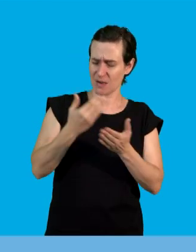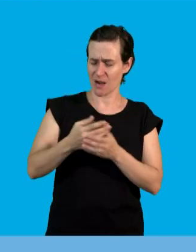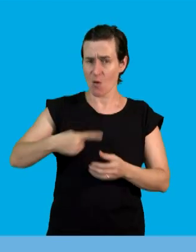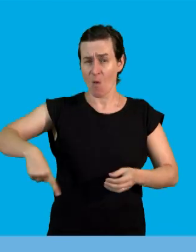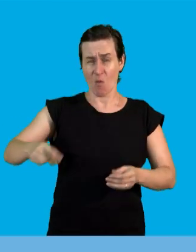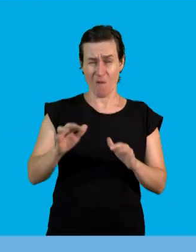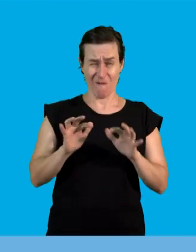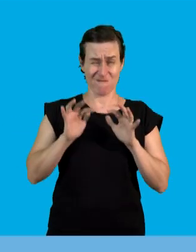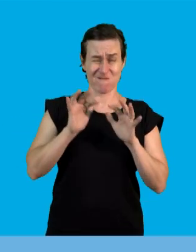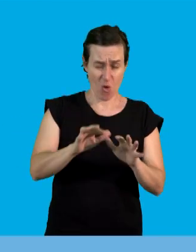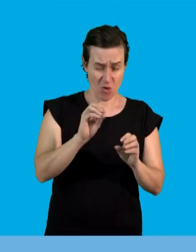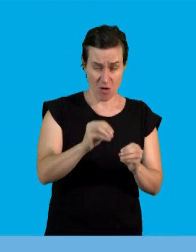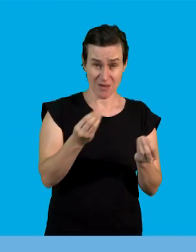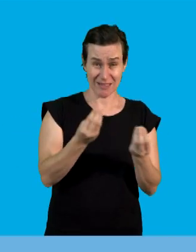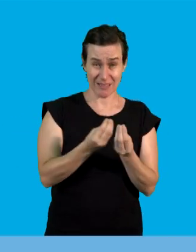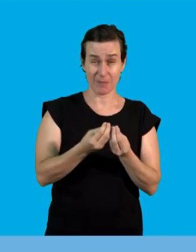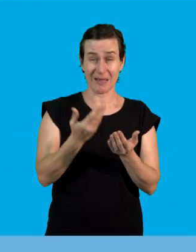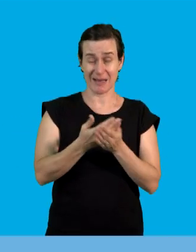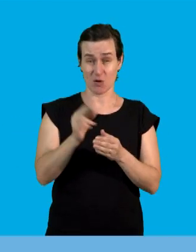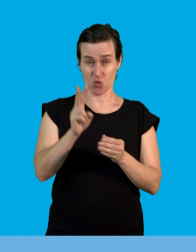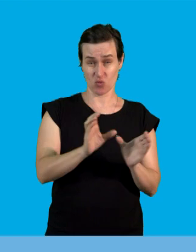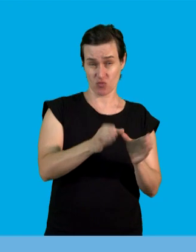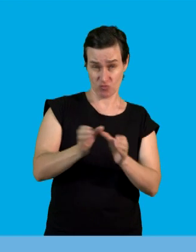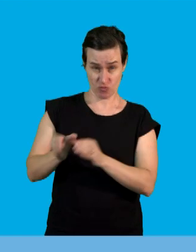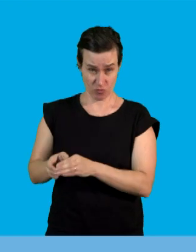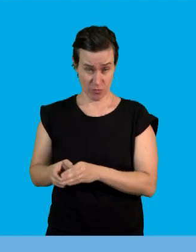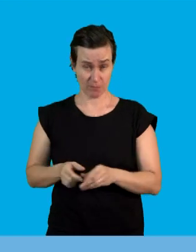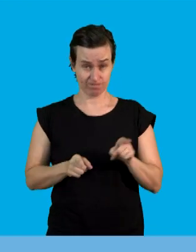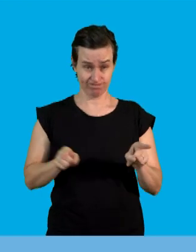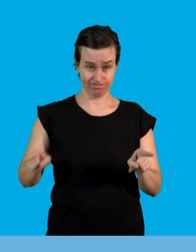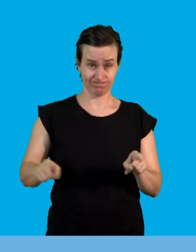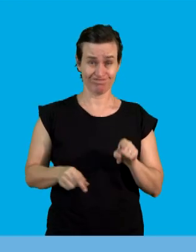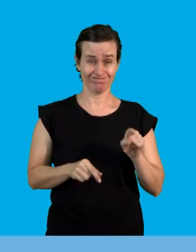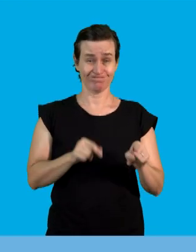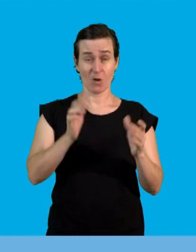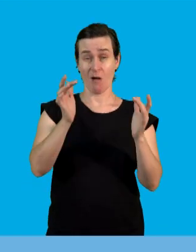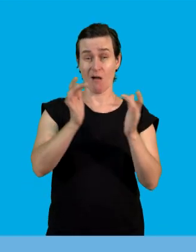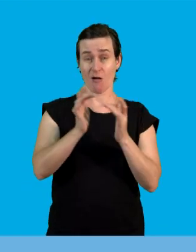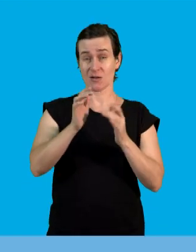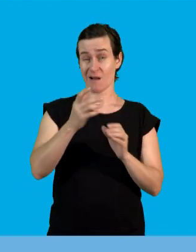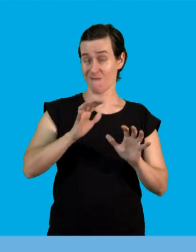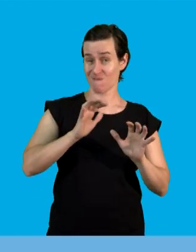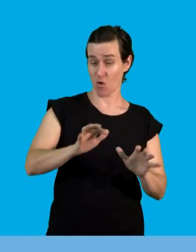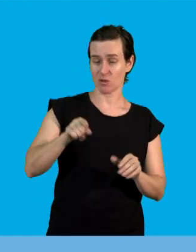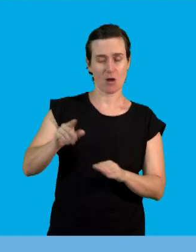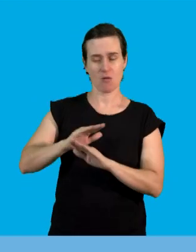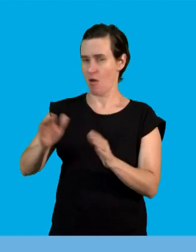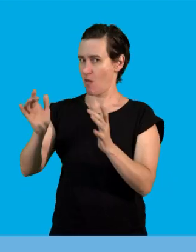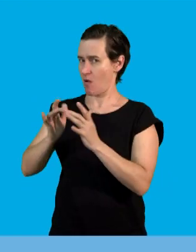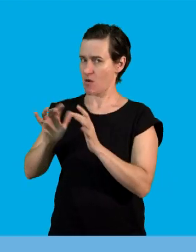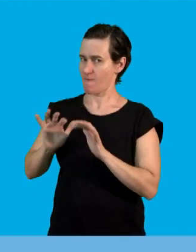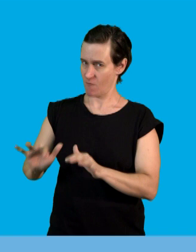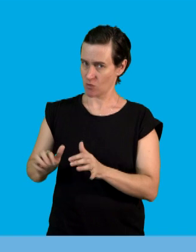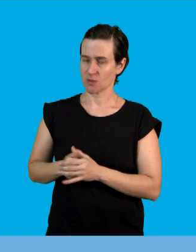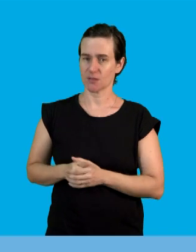all forces acting on an object can be placed in two groups. So those two groups are the contact forces and the non-contact